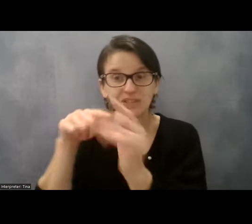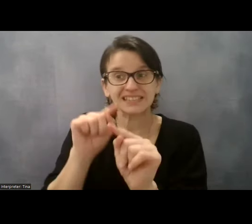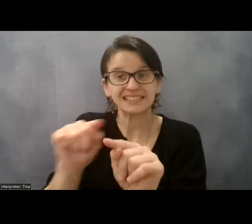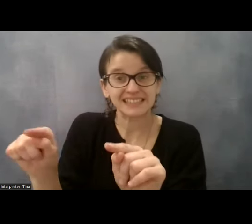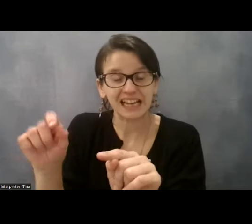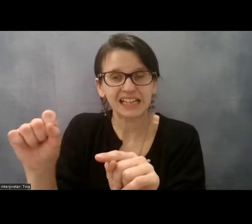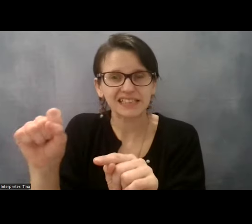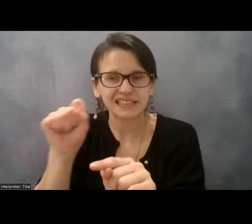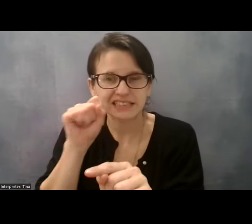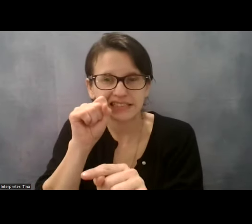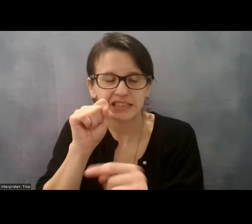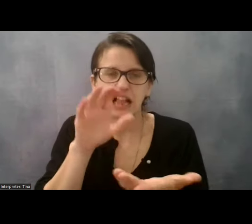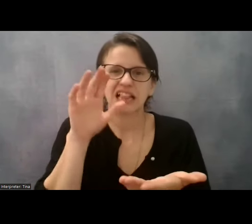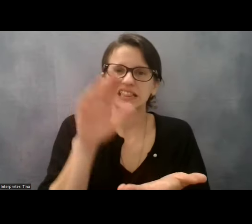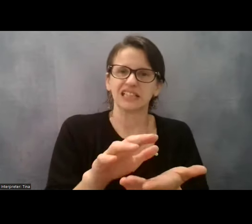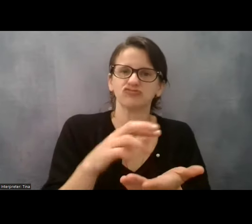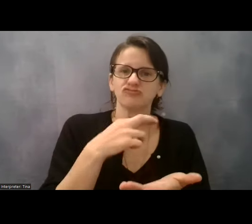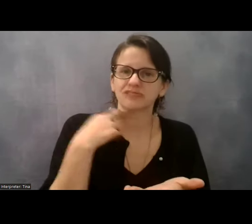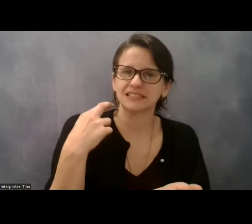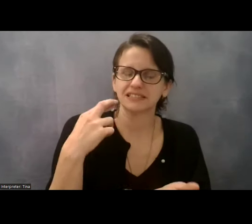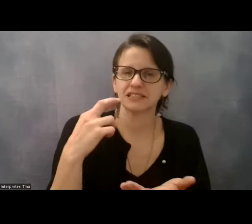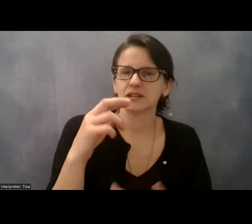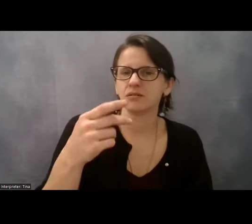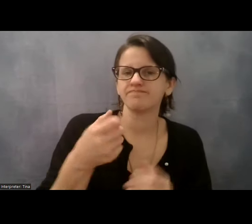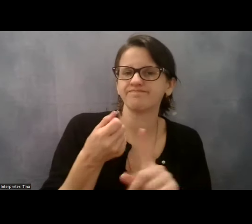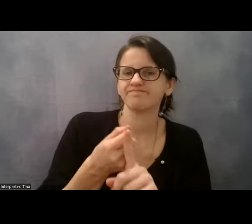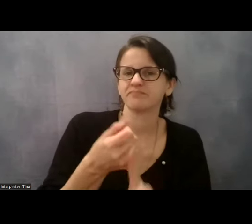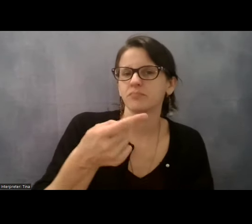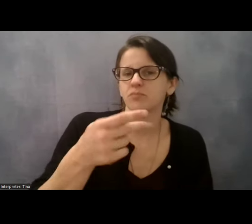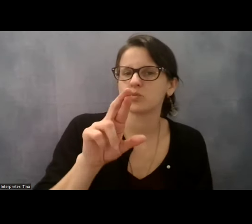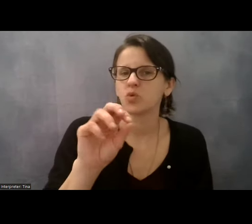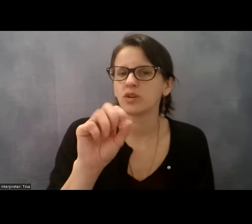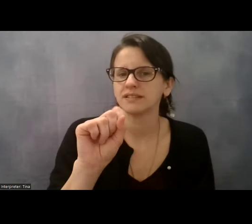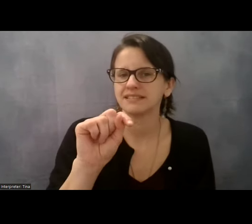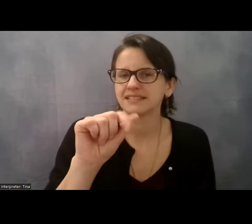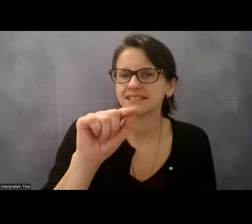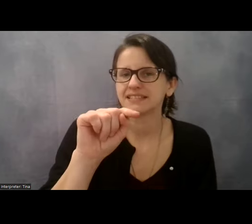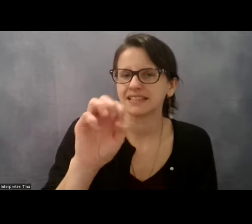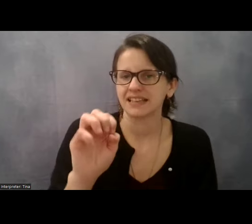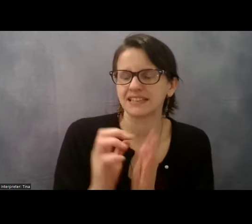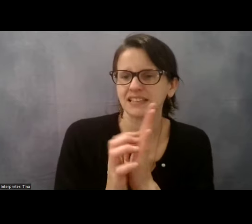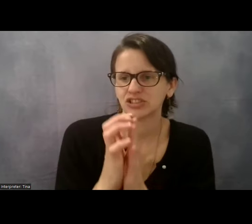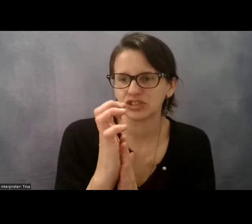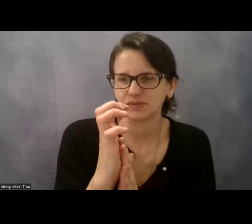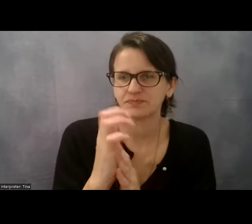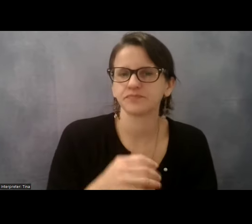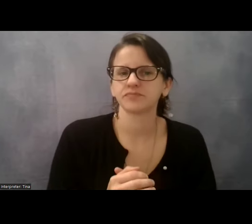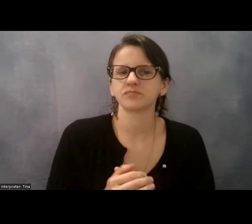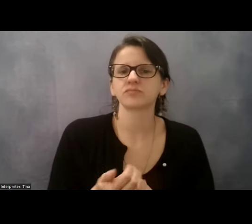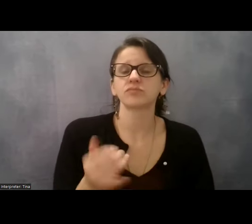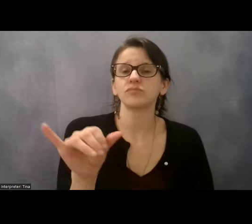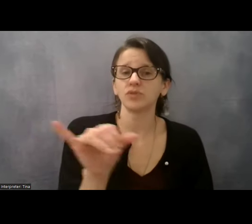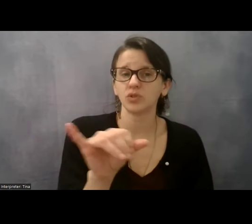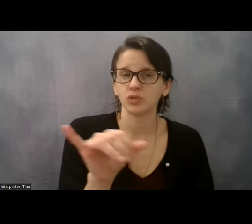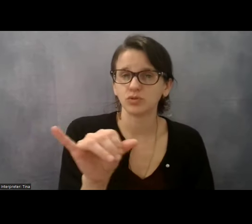of prostate cancer. And it's also been shown to be beneficial for many other cancers.